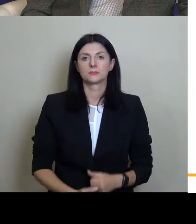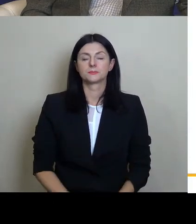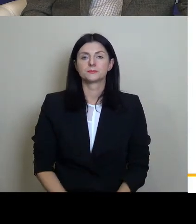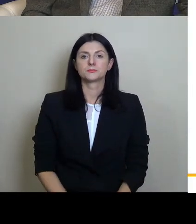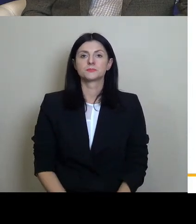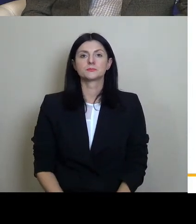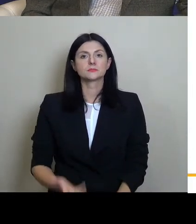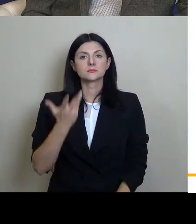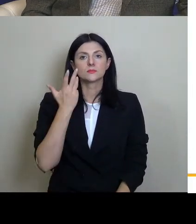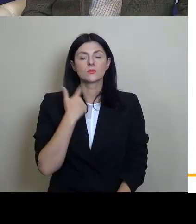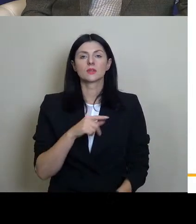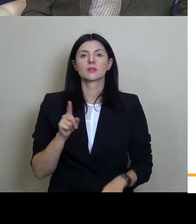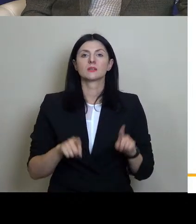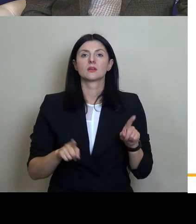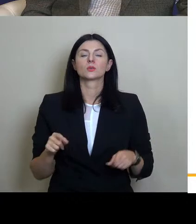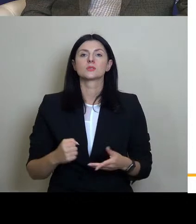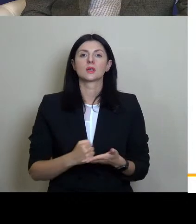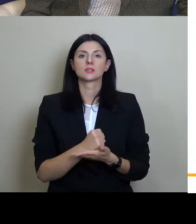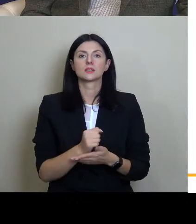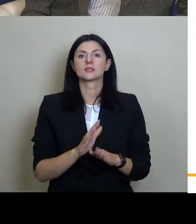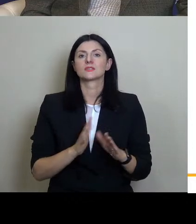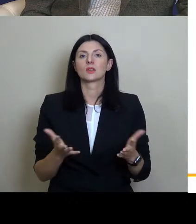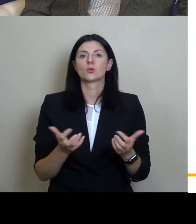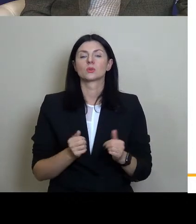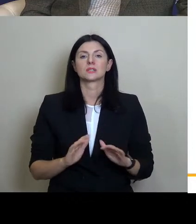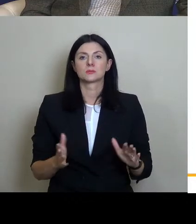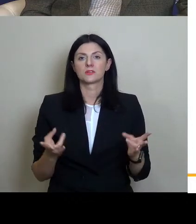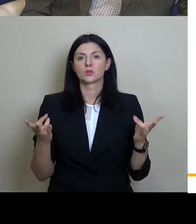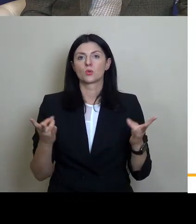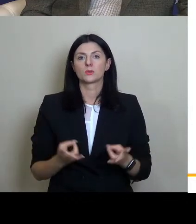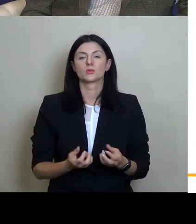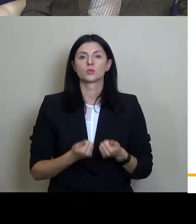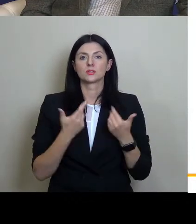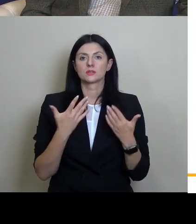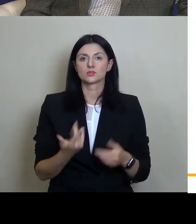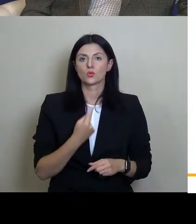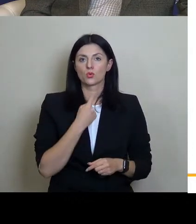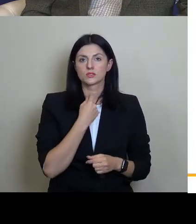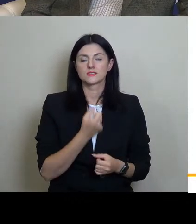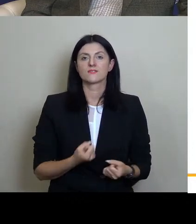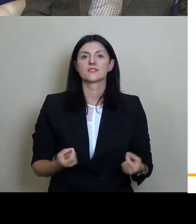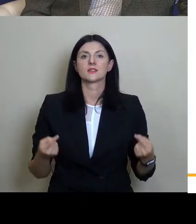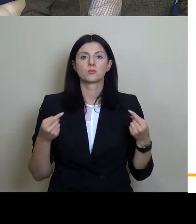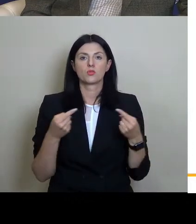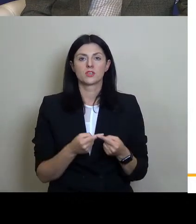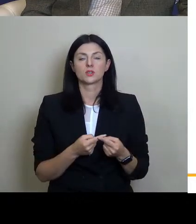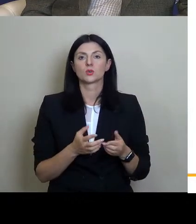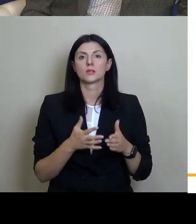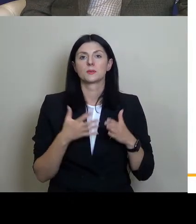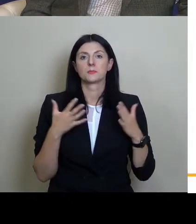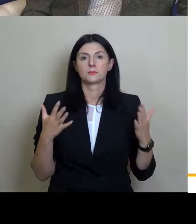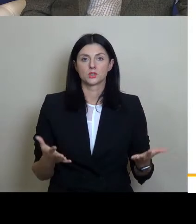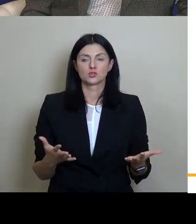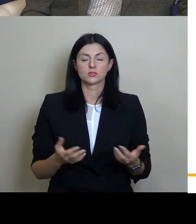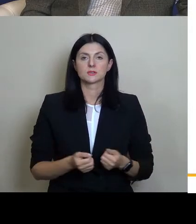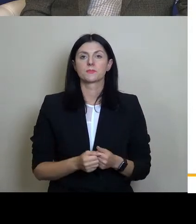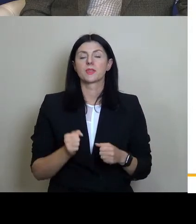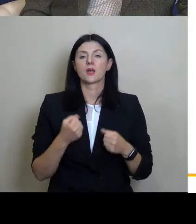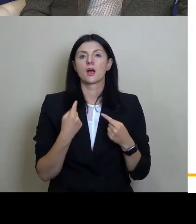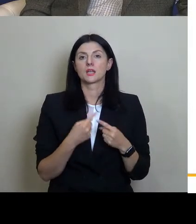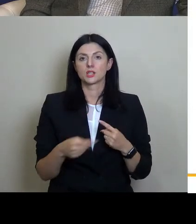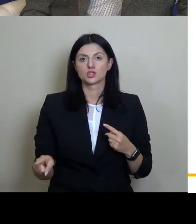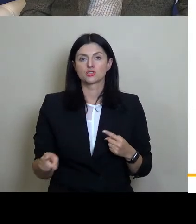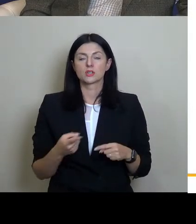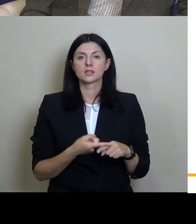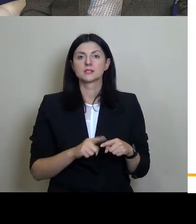ground is when some of the candidates have not obtained the required number of votes